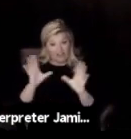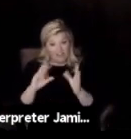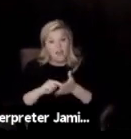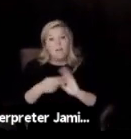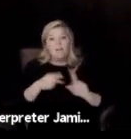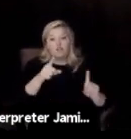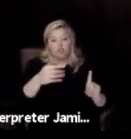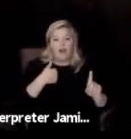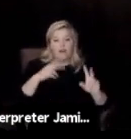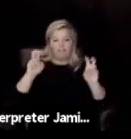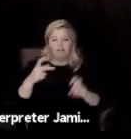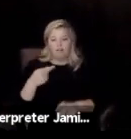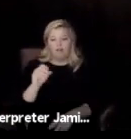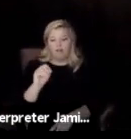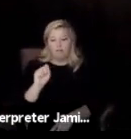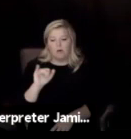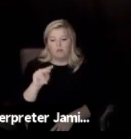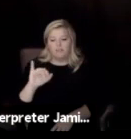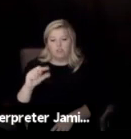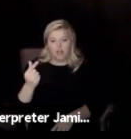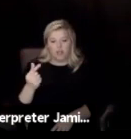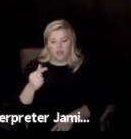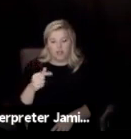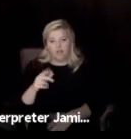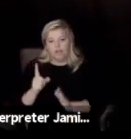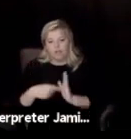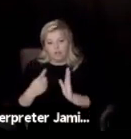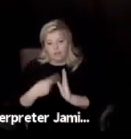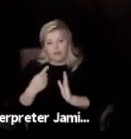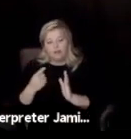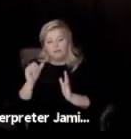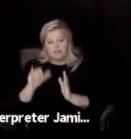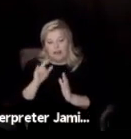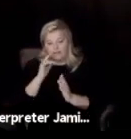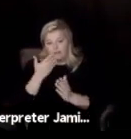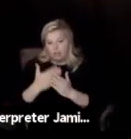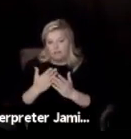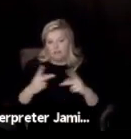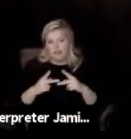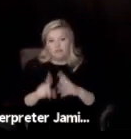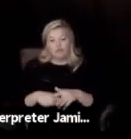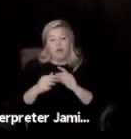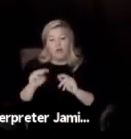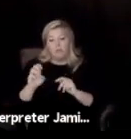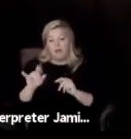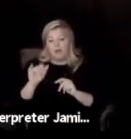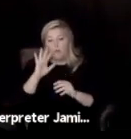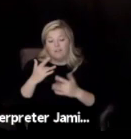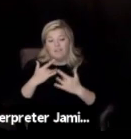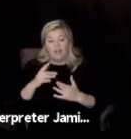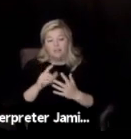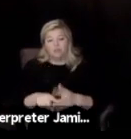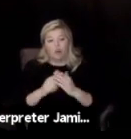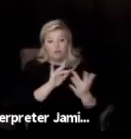positioning piece, right? And sometimes that's where it starts, where the media starts calling you